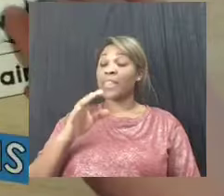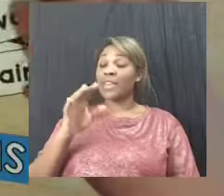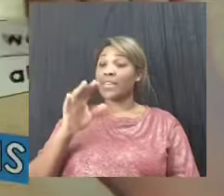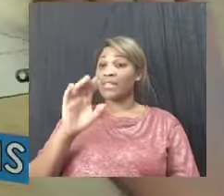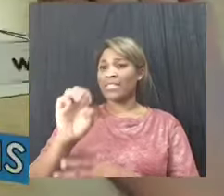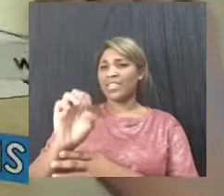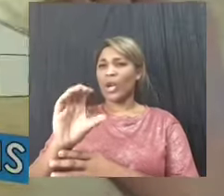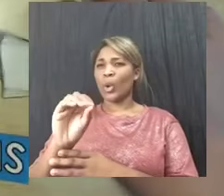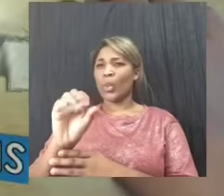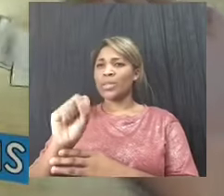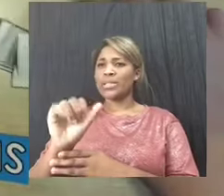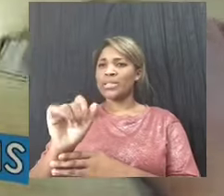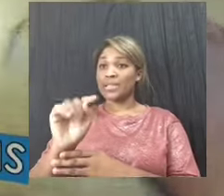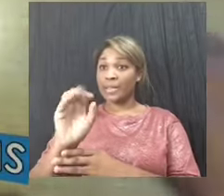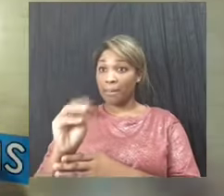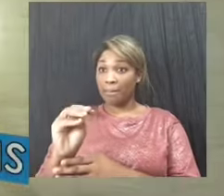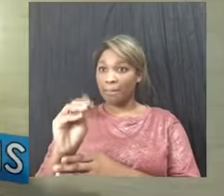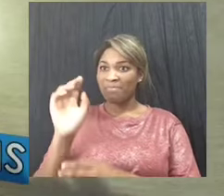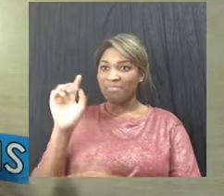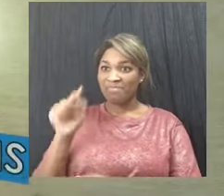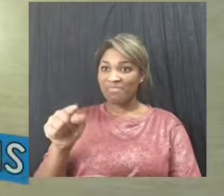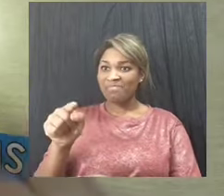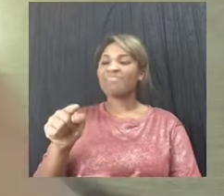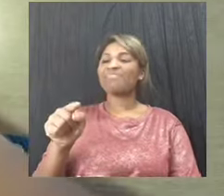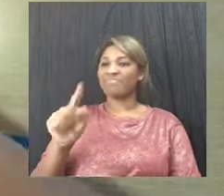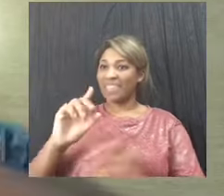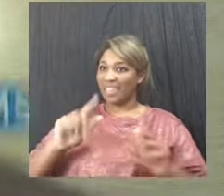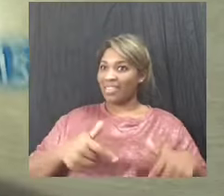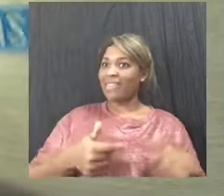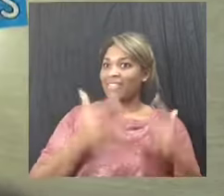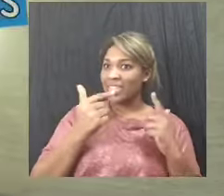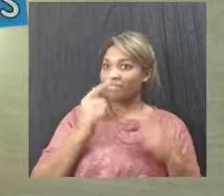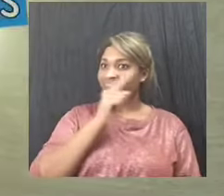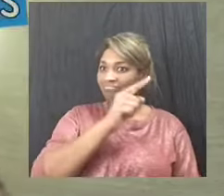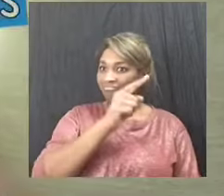ecosystem is living